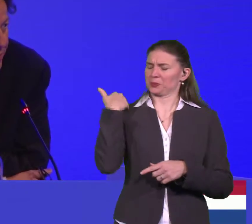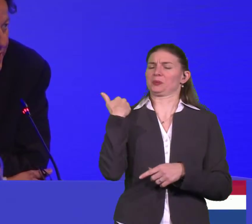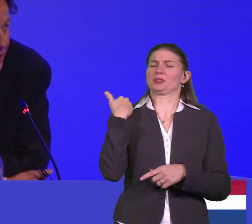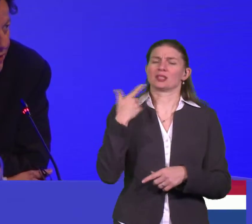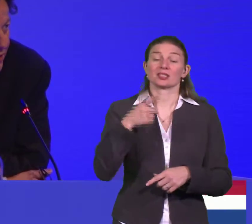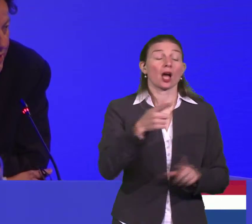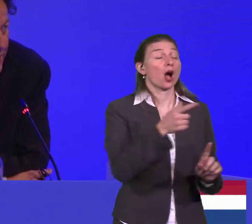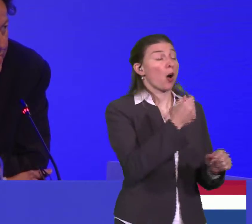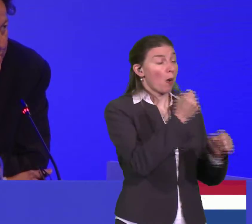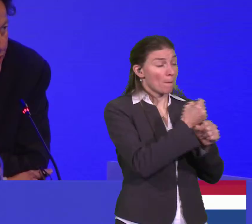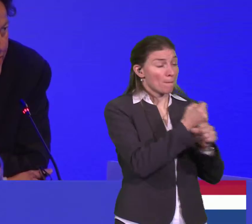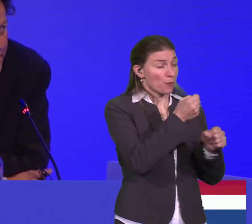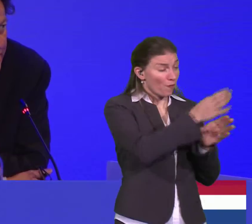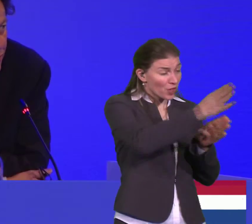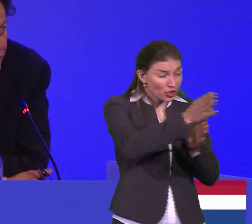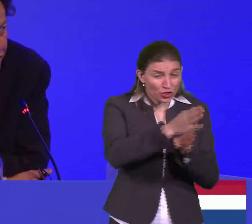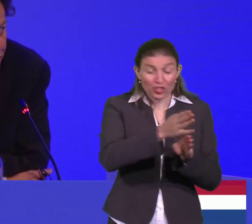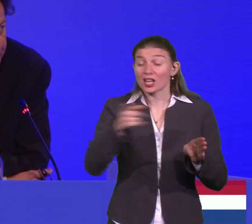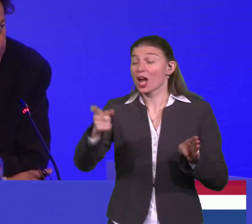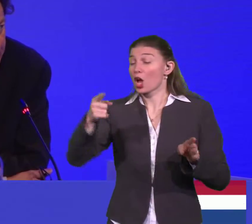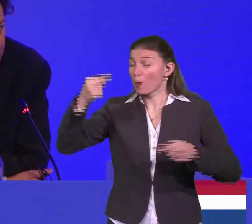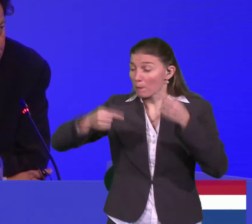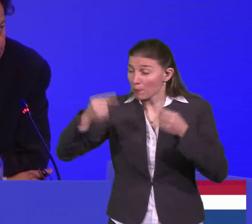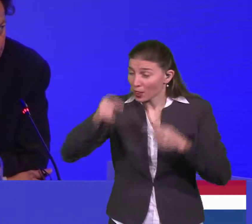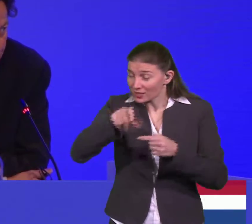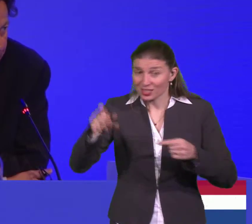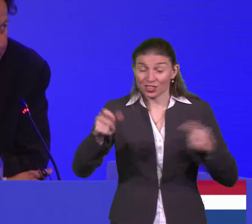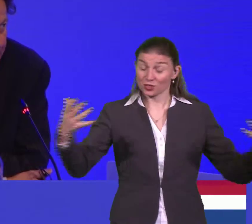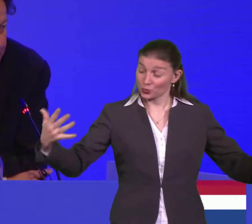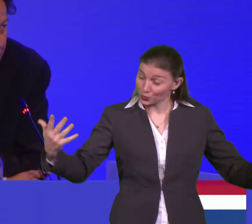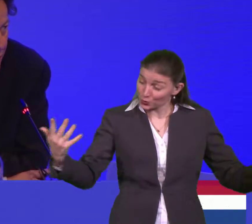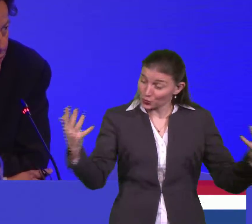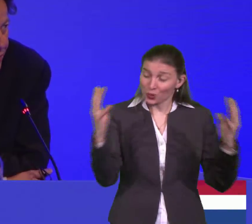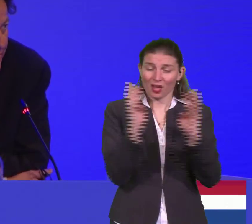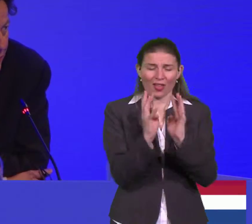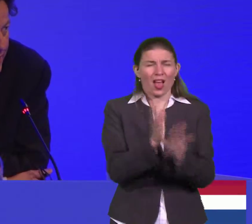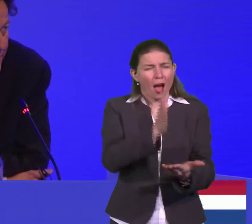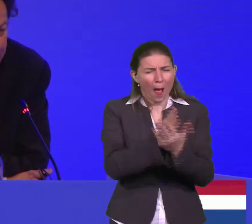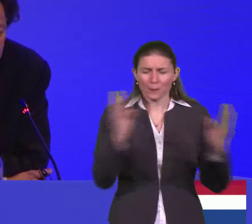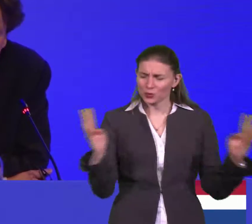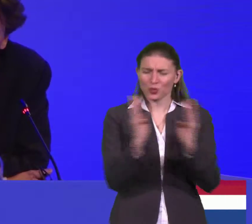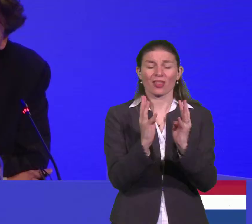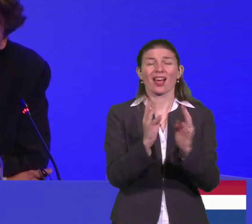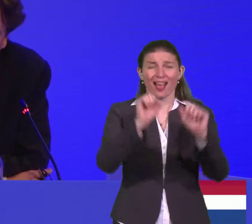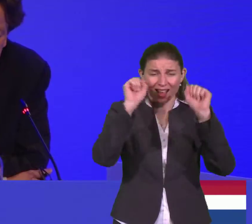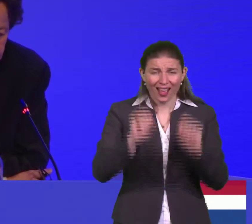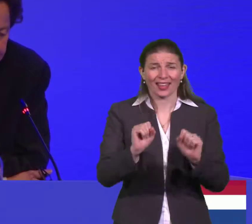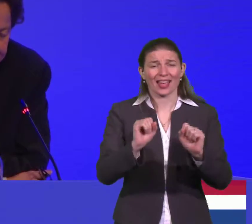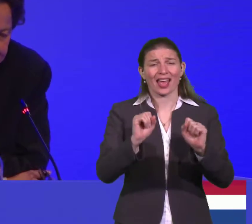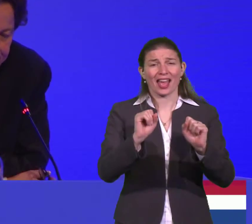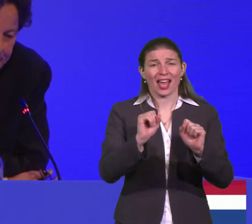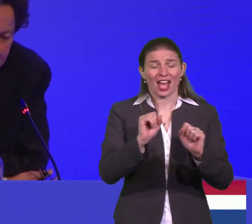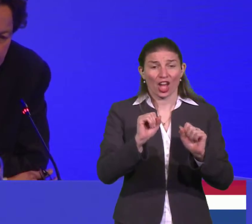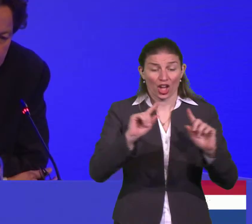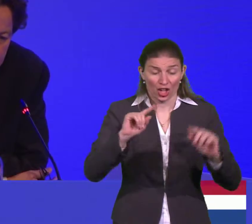and the professionals, that you can actually move forward in reducing the threat that we're all faced with. In the end, it is the